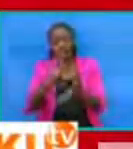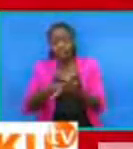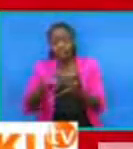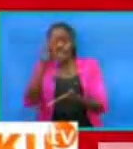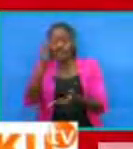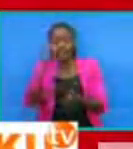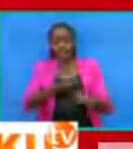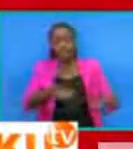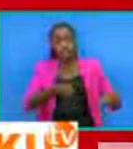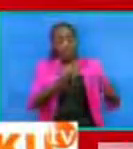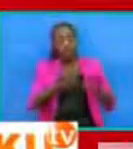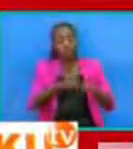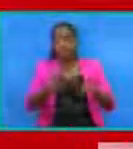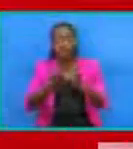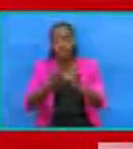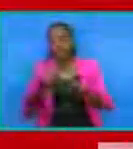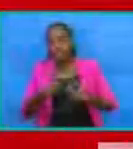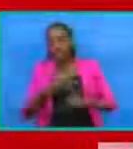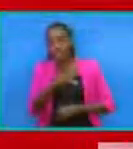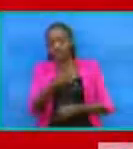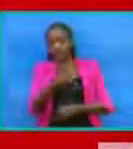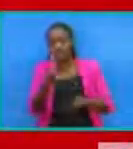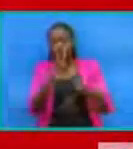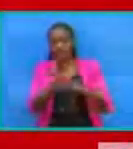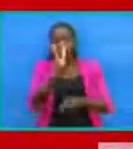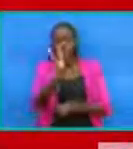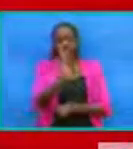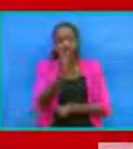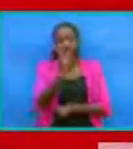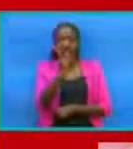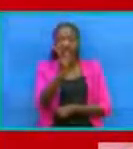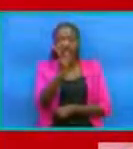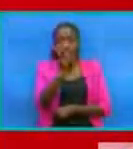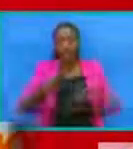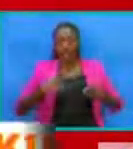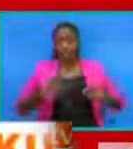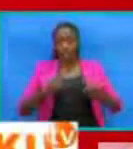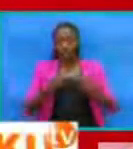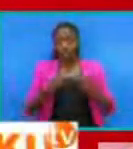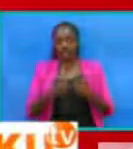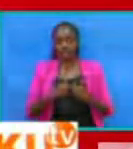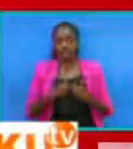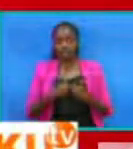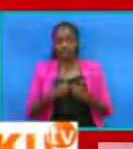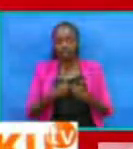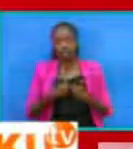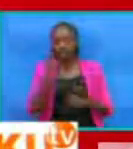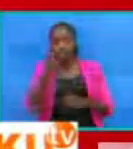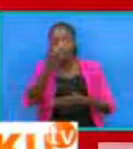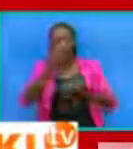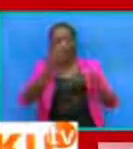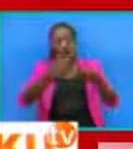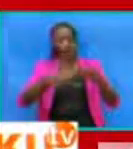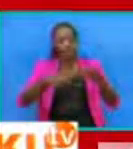barefoot. Also in Kenya, there are some people who have recorded outstanding performance